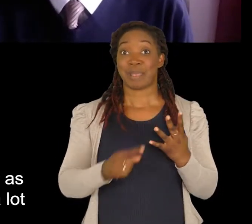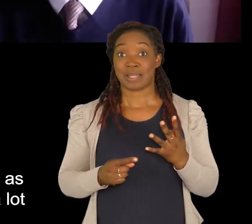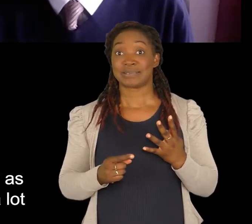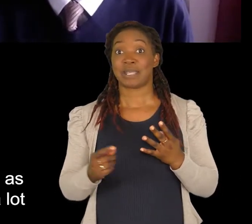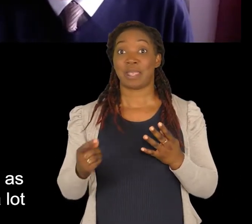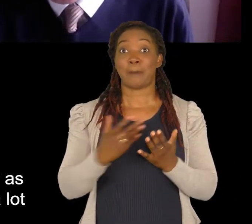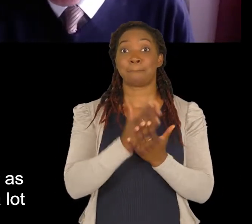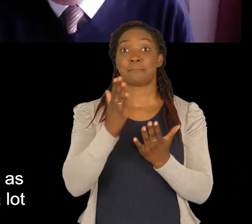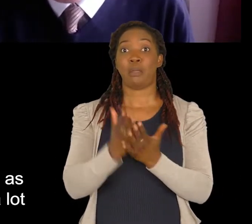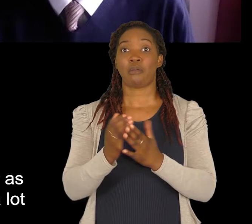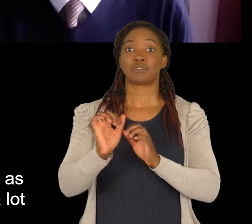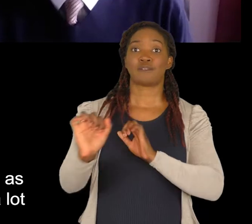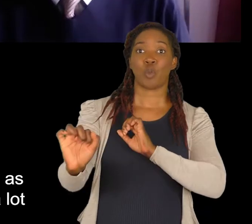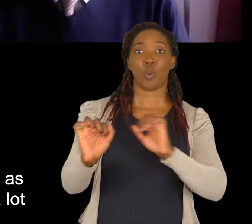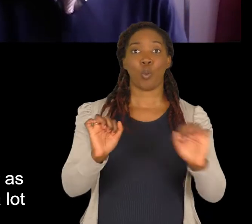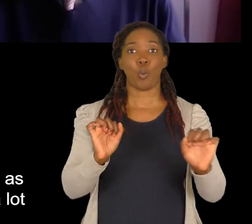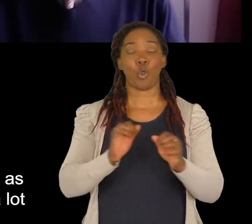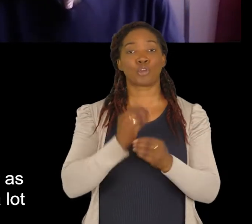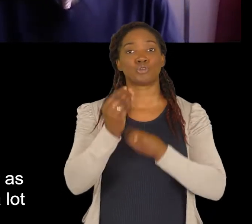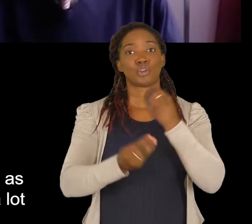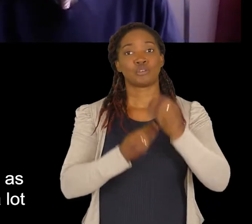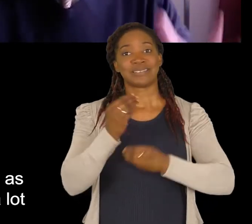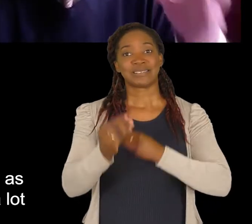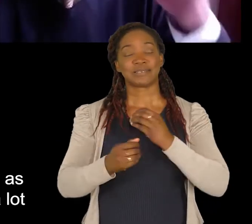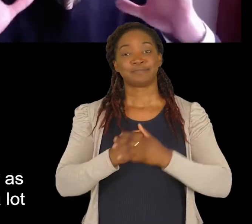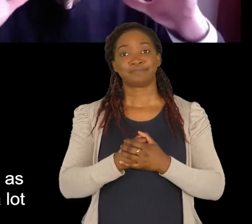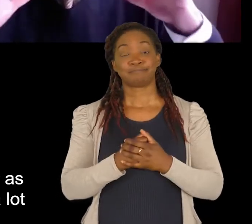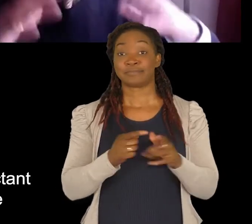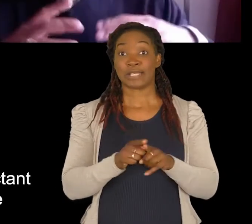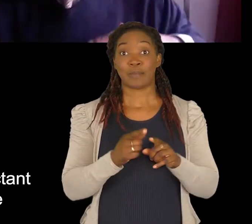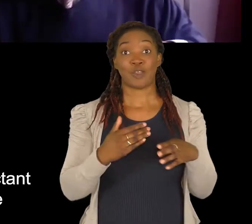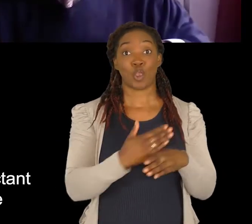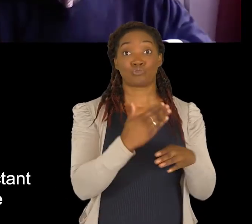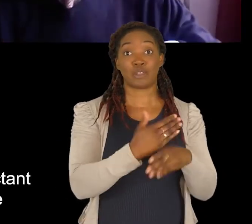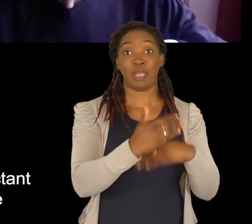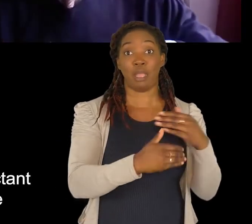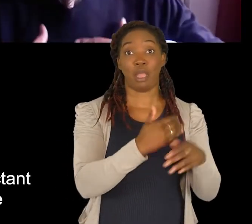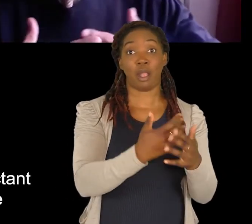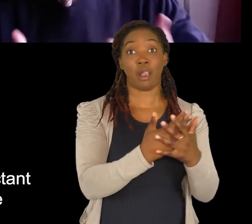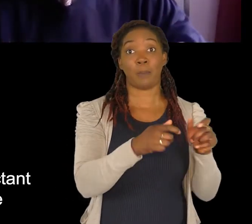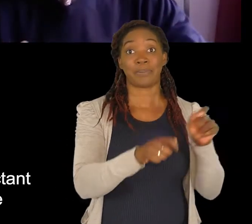disability as part of your story. Now, just as, you know, in careers, a lot of people with